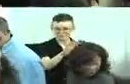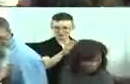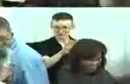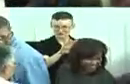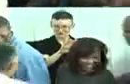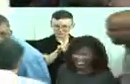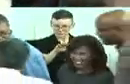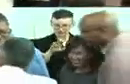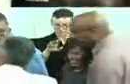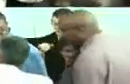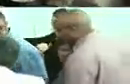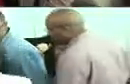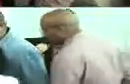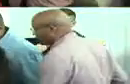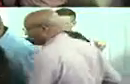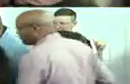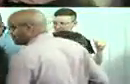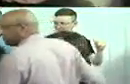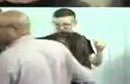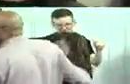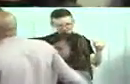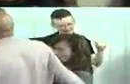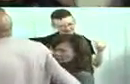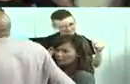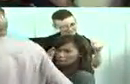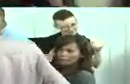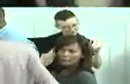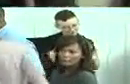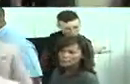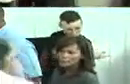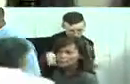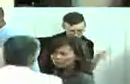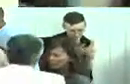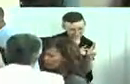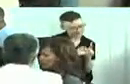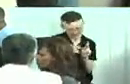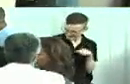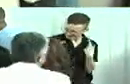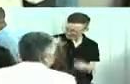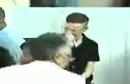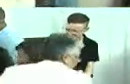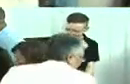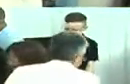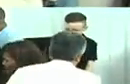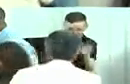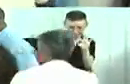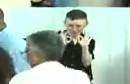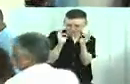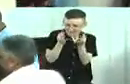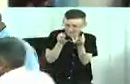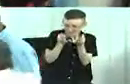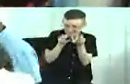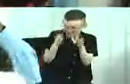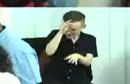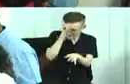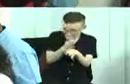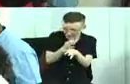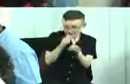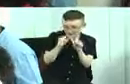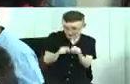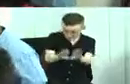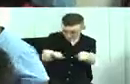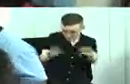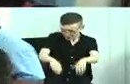you know, they've been on this journey and they were looking for a family of faith and a community that they could raise their children in, one which